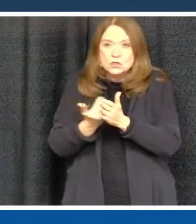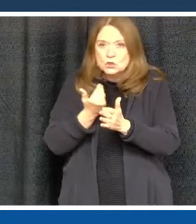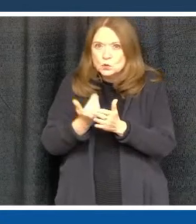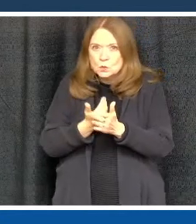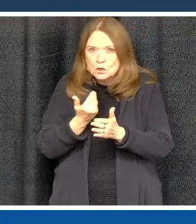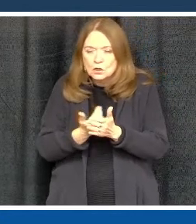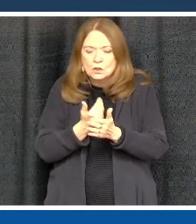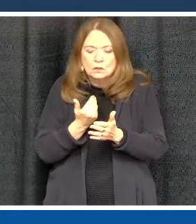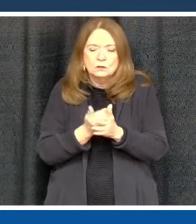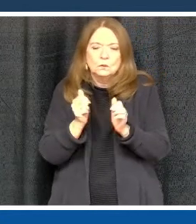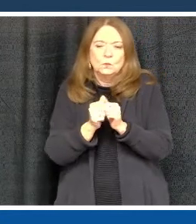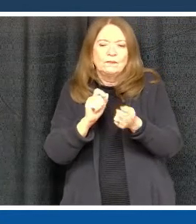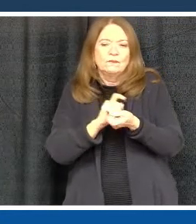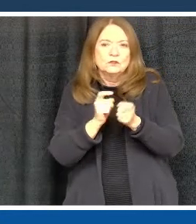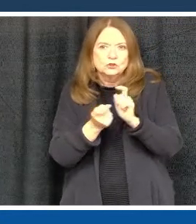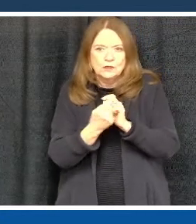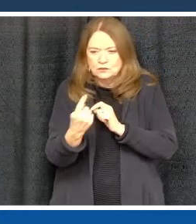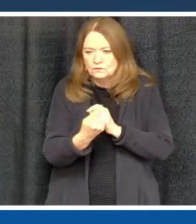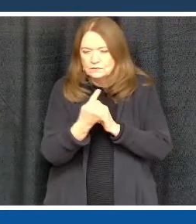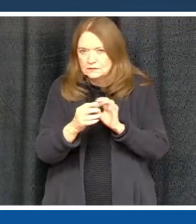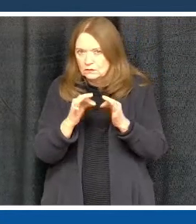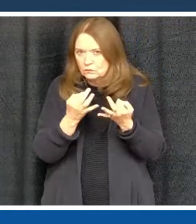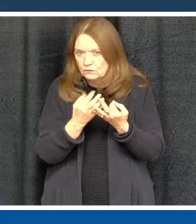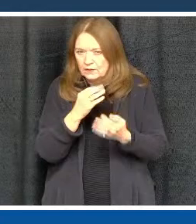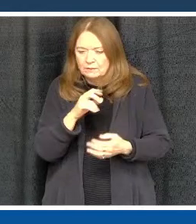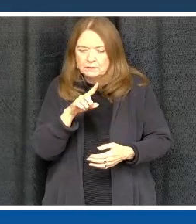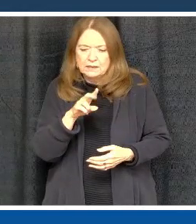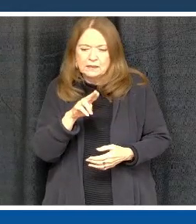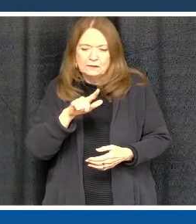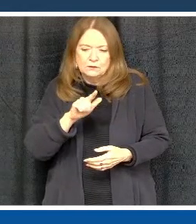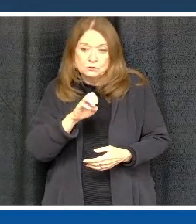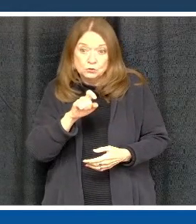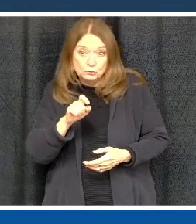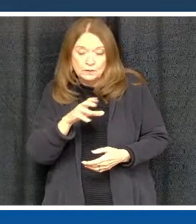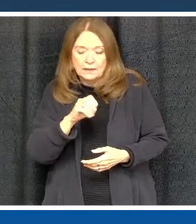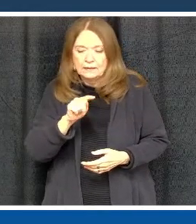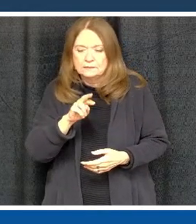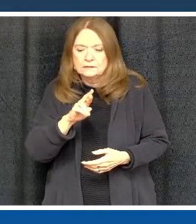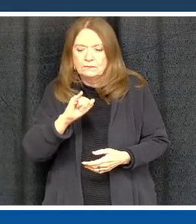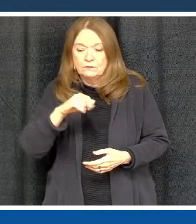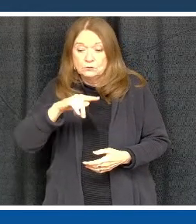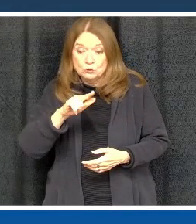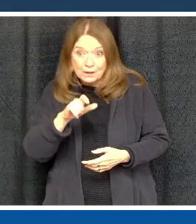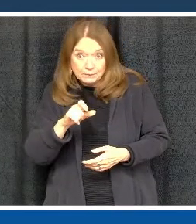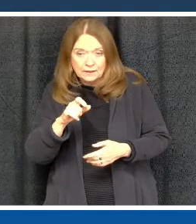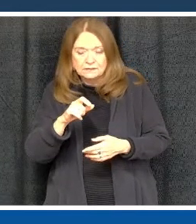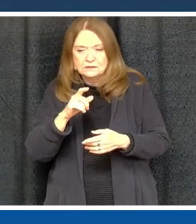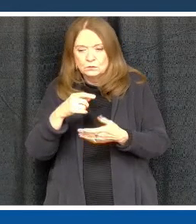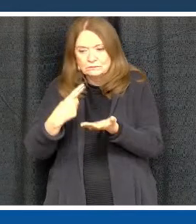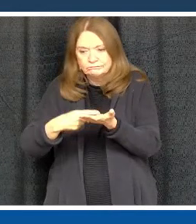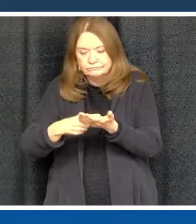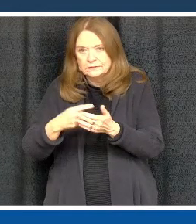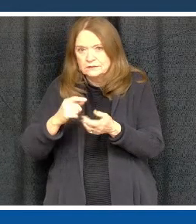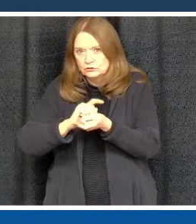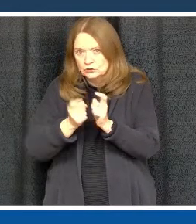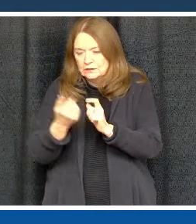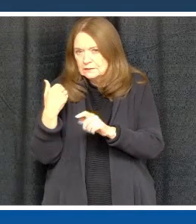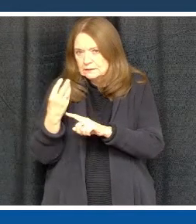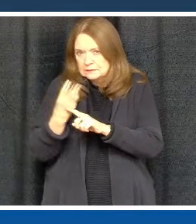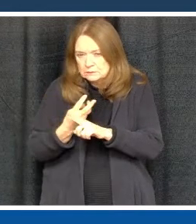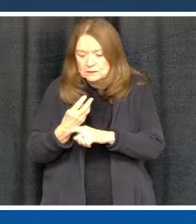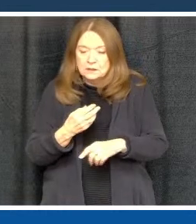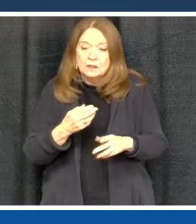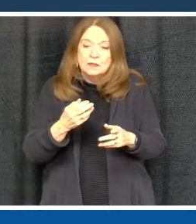say, with the changes of the single family and the duplex and the triplex that we went through about 6 months ago, it opens up an opportunity somewhere